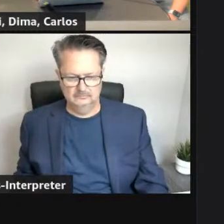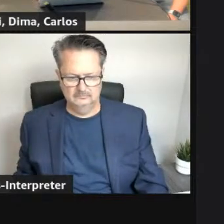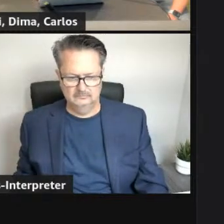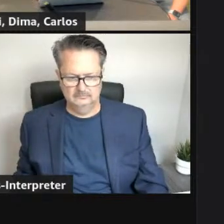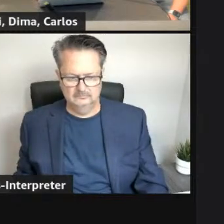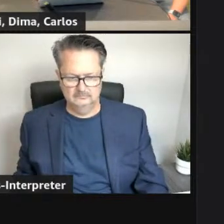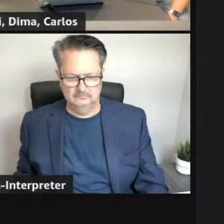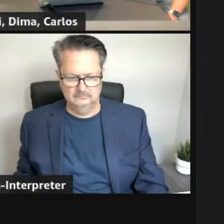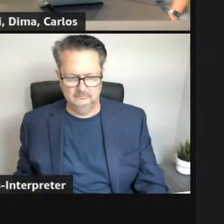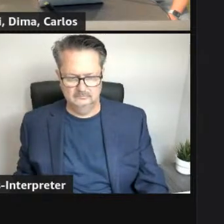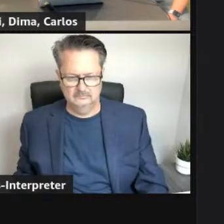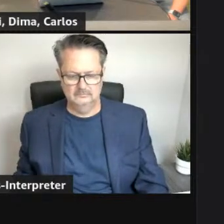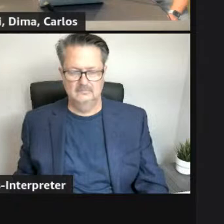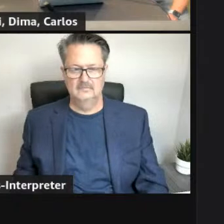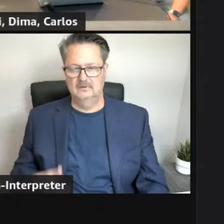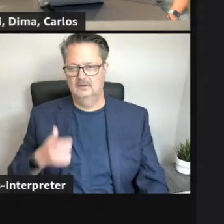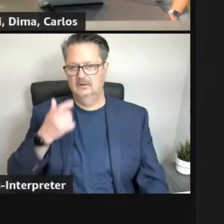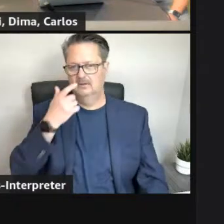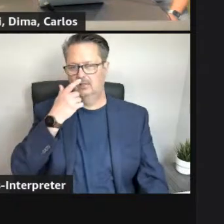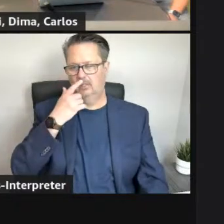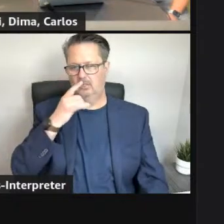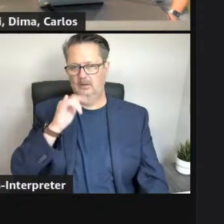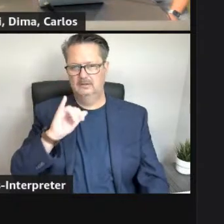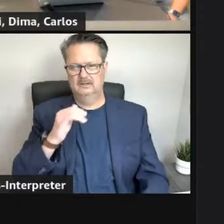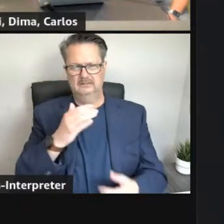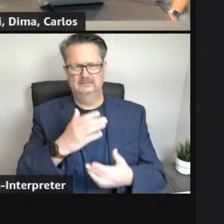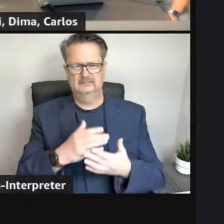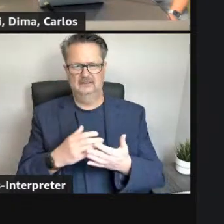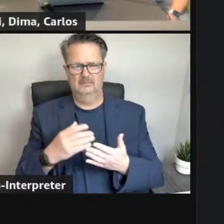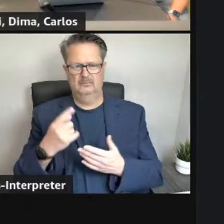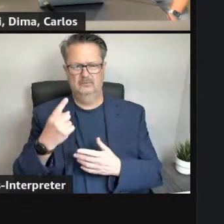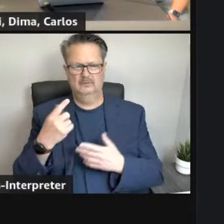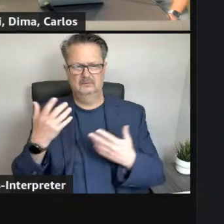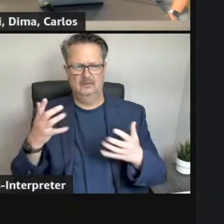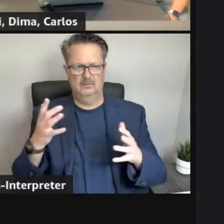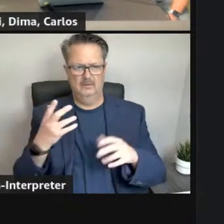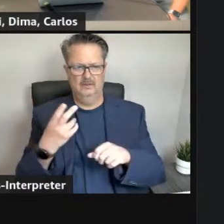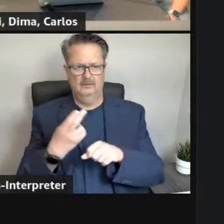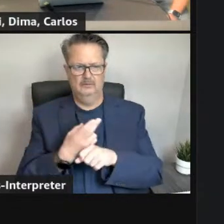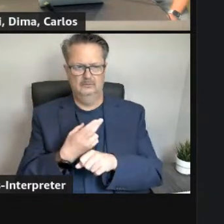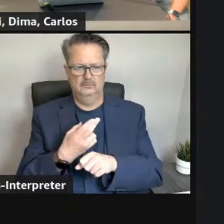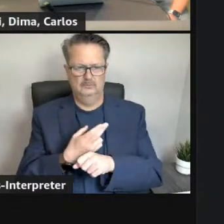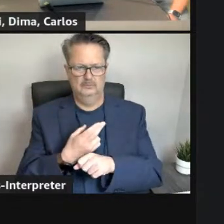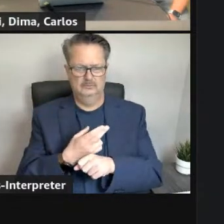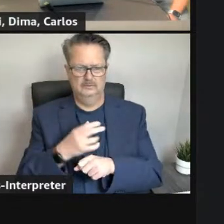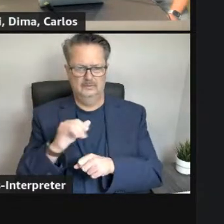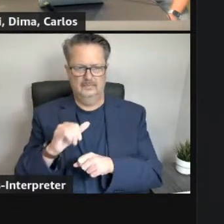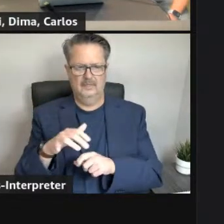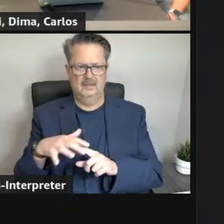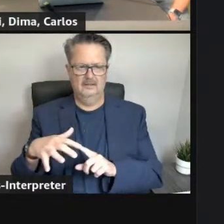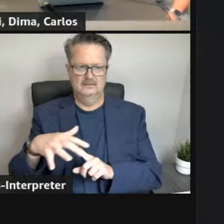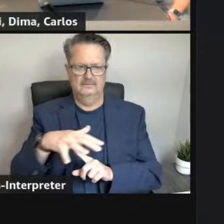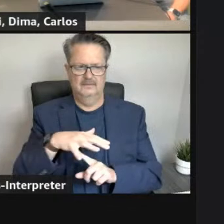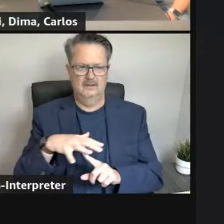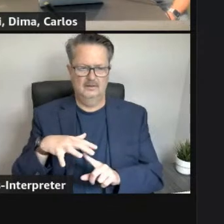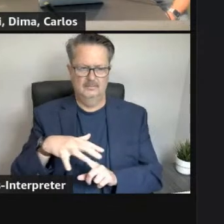So looks like someone is already using this this environment.